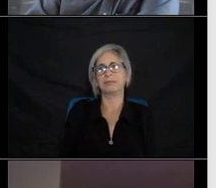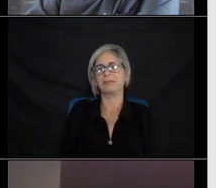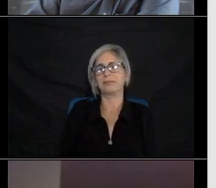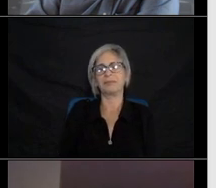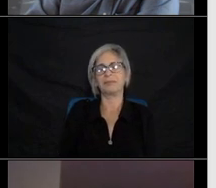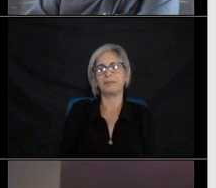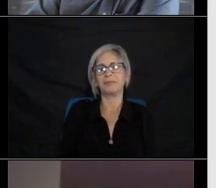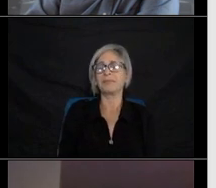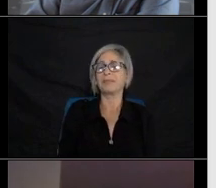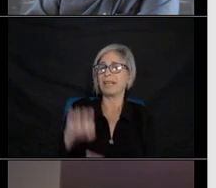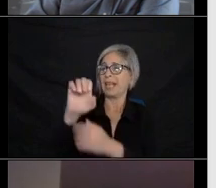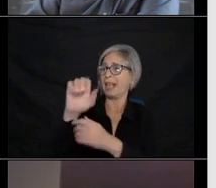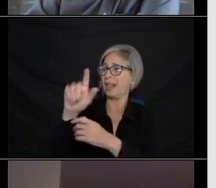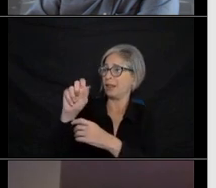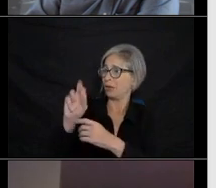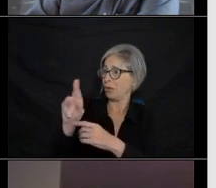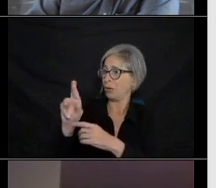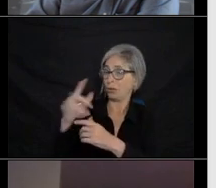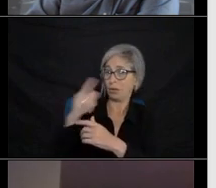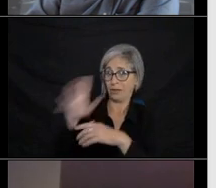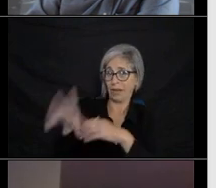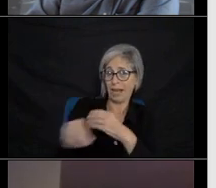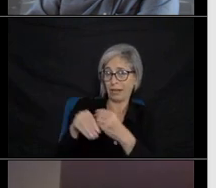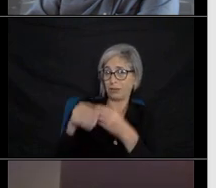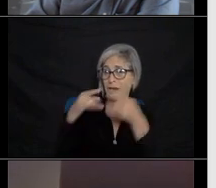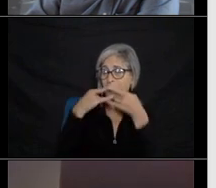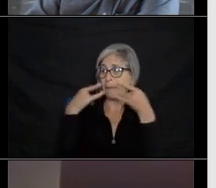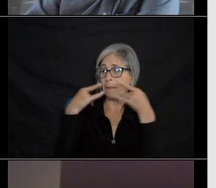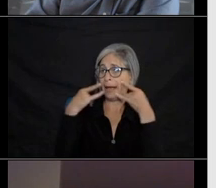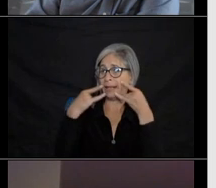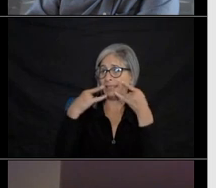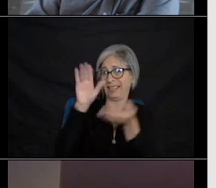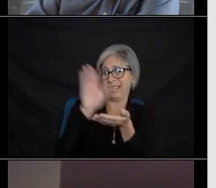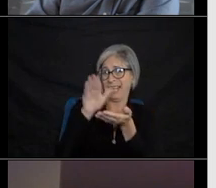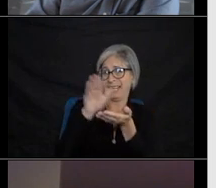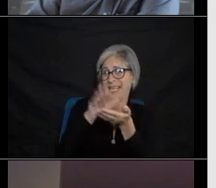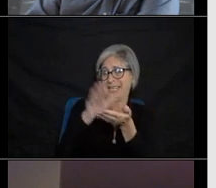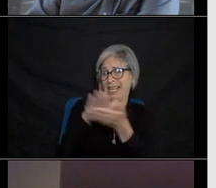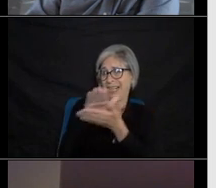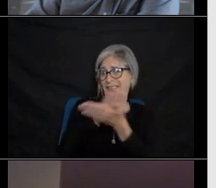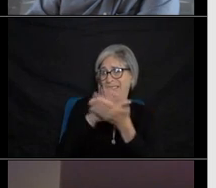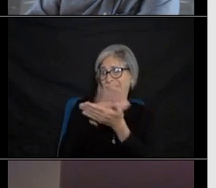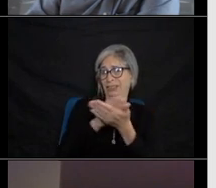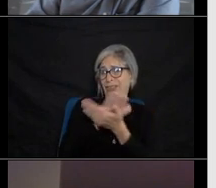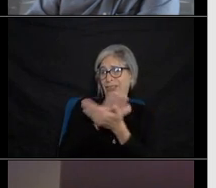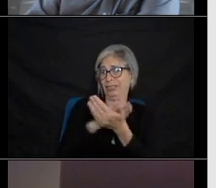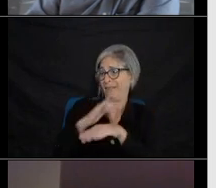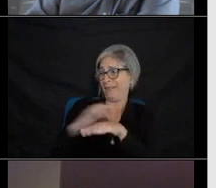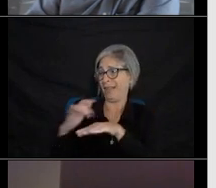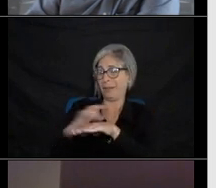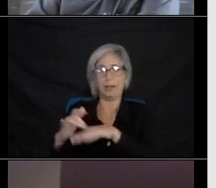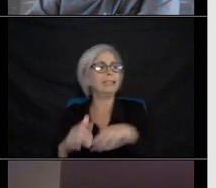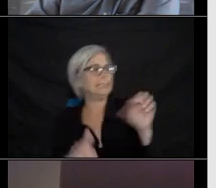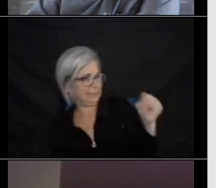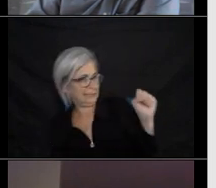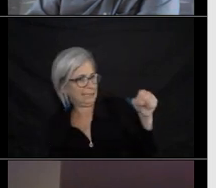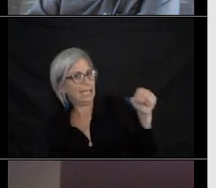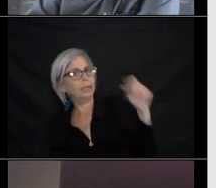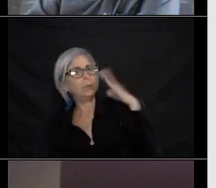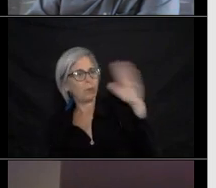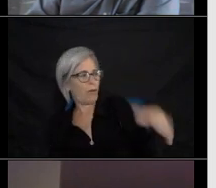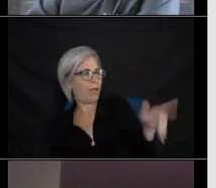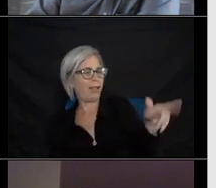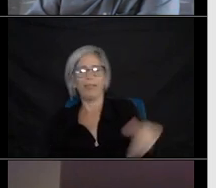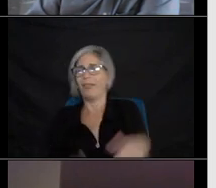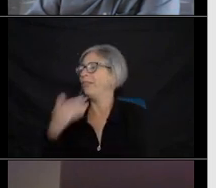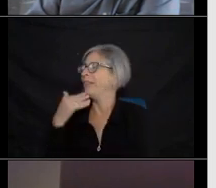And Eleanor, are we going to have extra masks and hand sanitizer available? Yes, sir. Okay. Yes, sir.